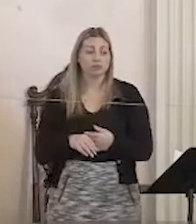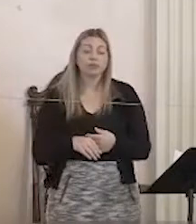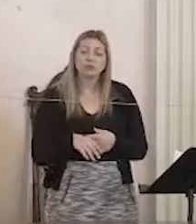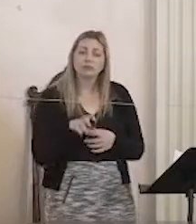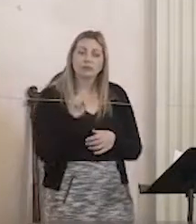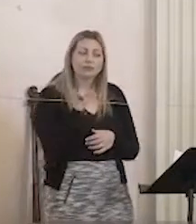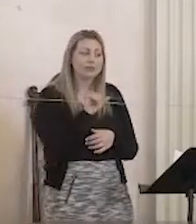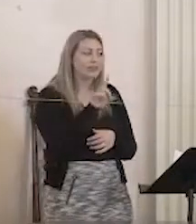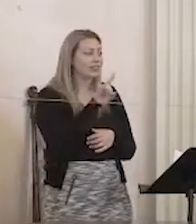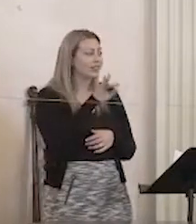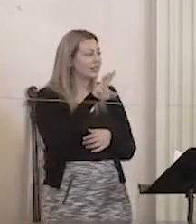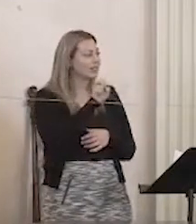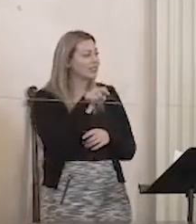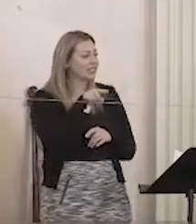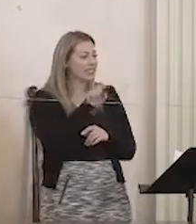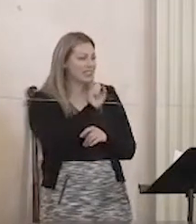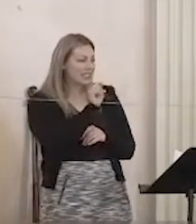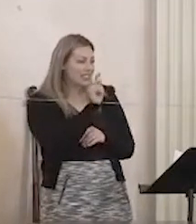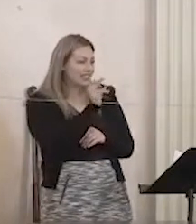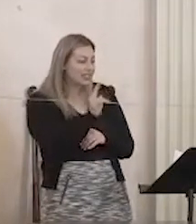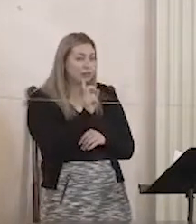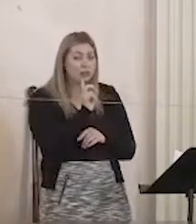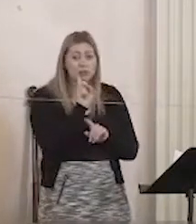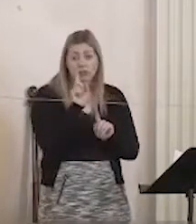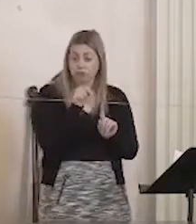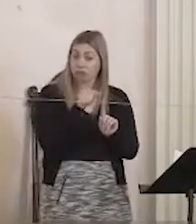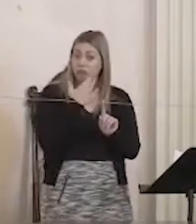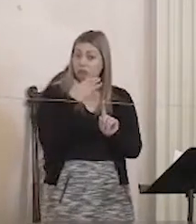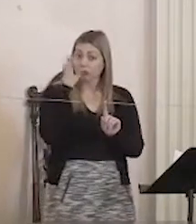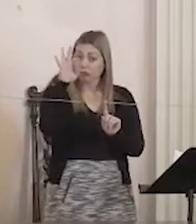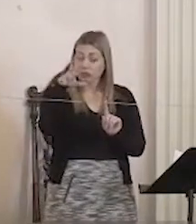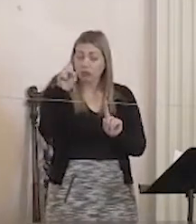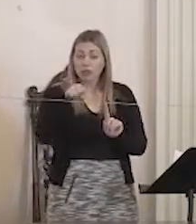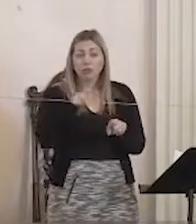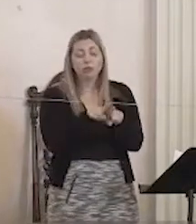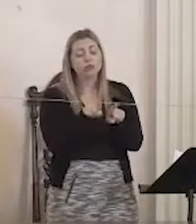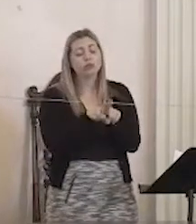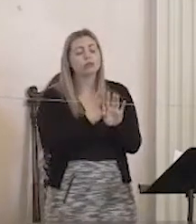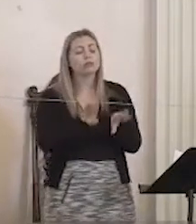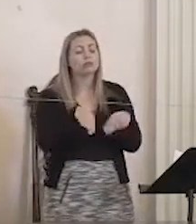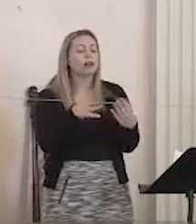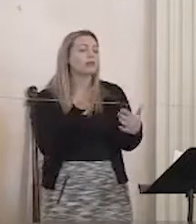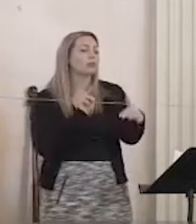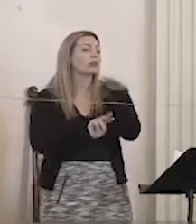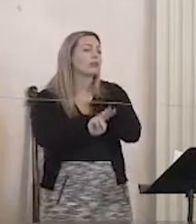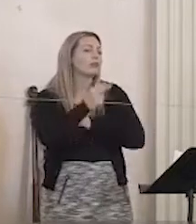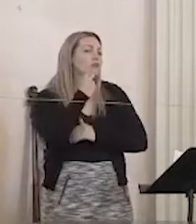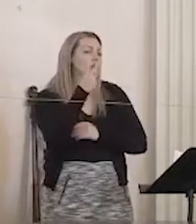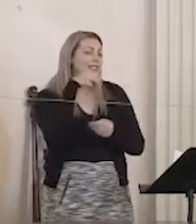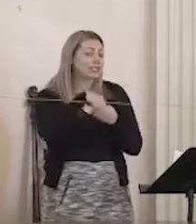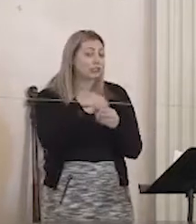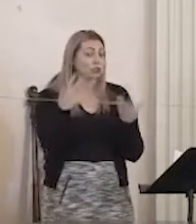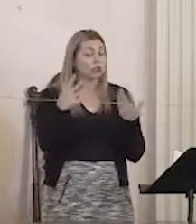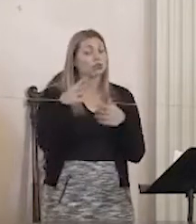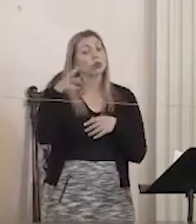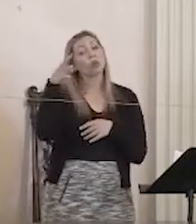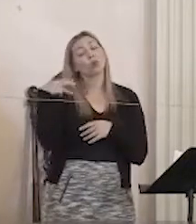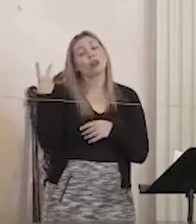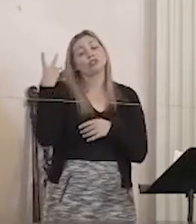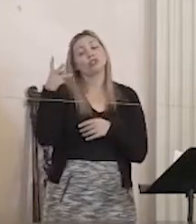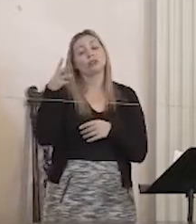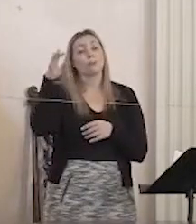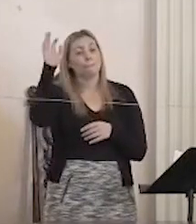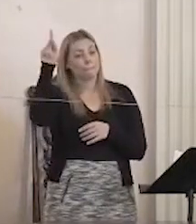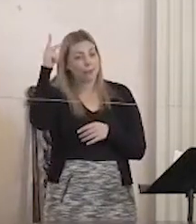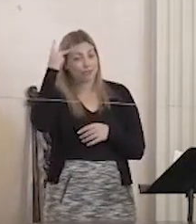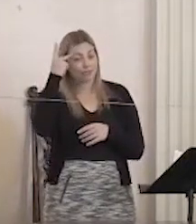So like Davies, Eaton was not only a great preacher, but offered a prophetic voice in Washington politics. One of